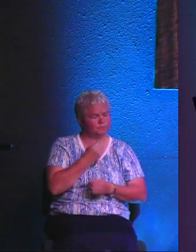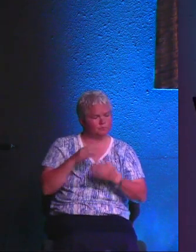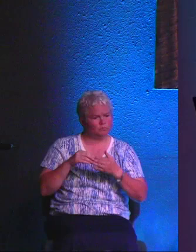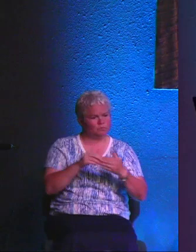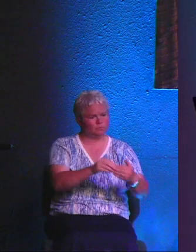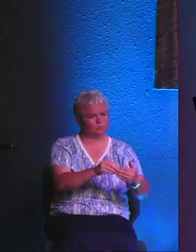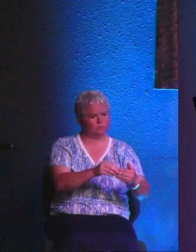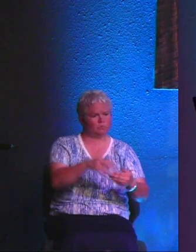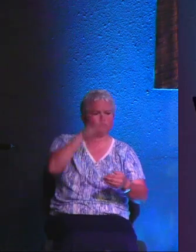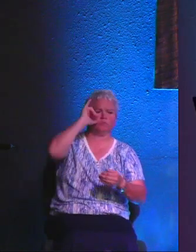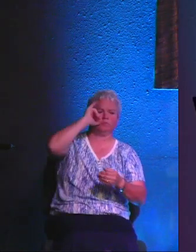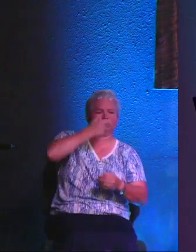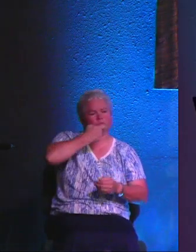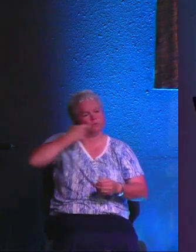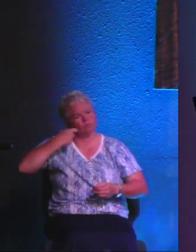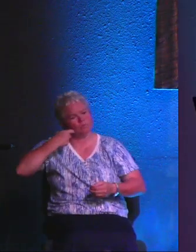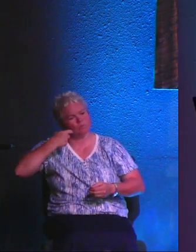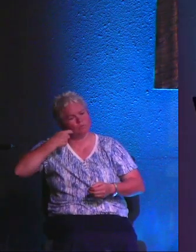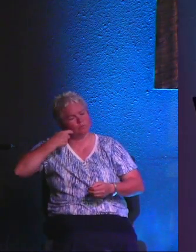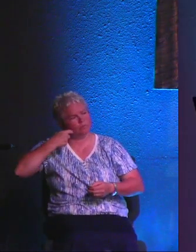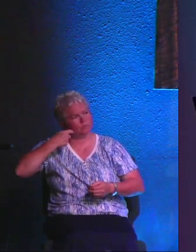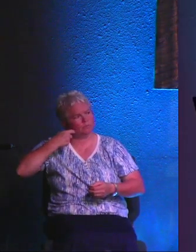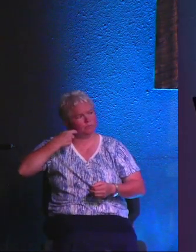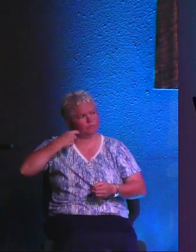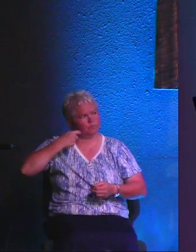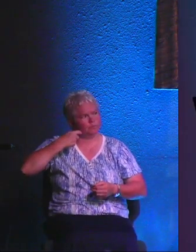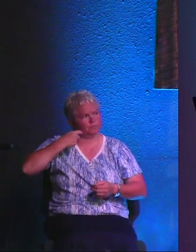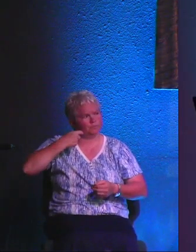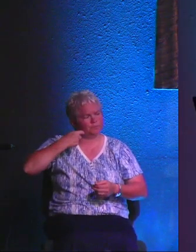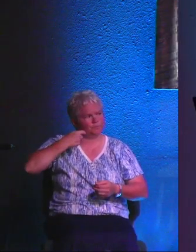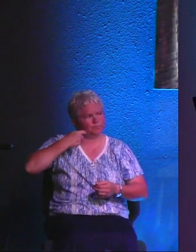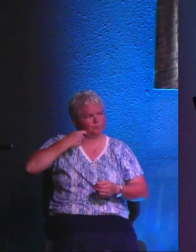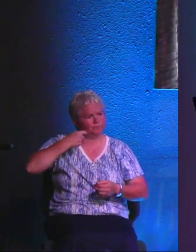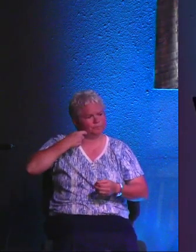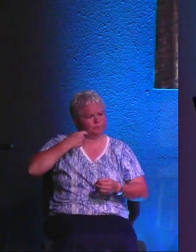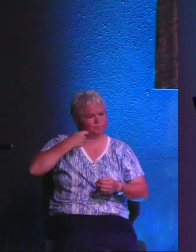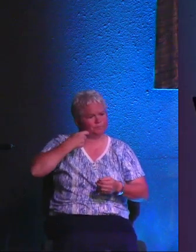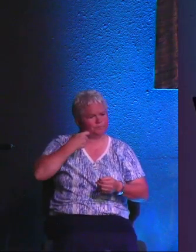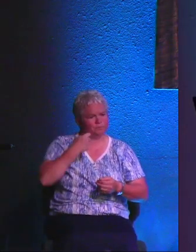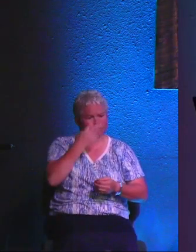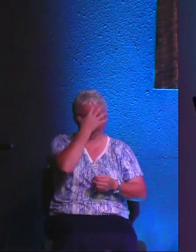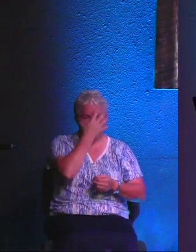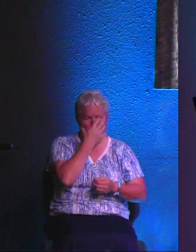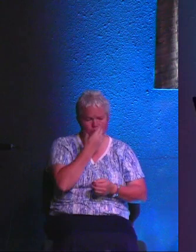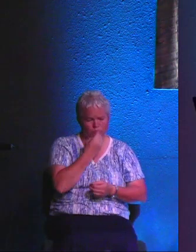which led to addiction instead of the healing process of grief.